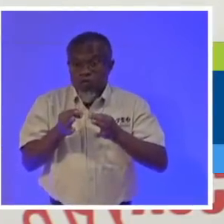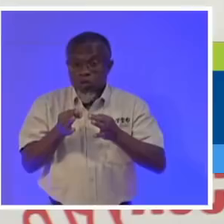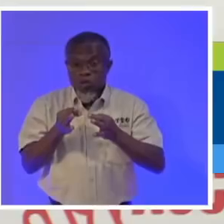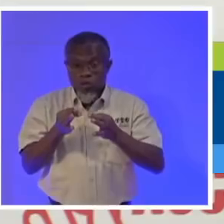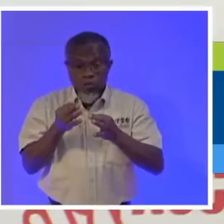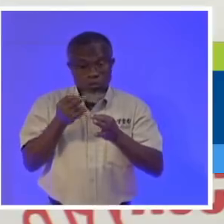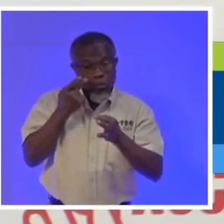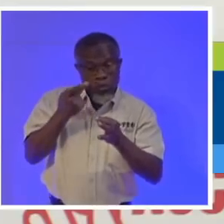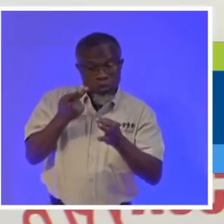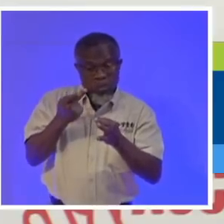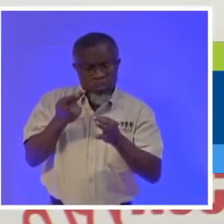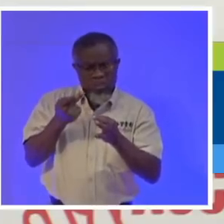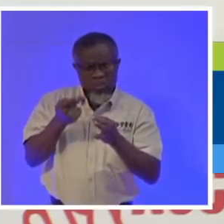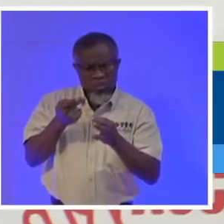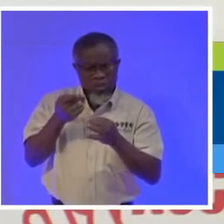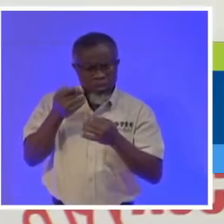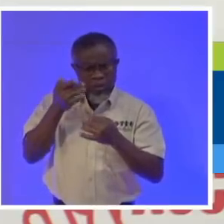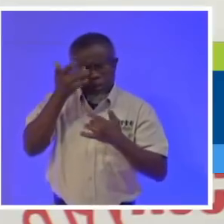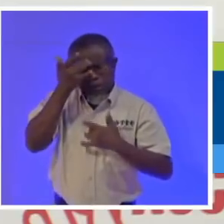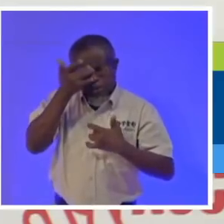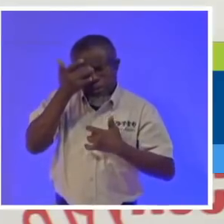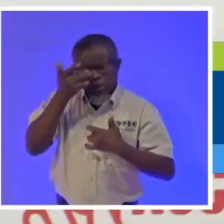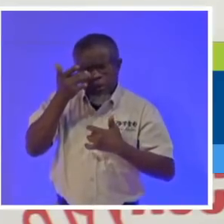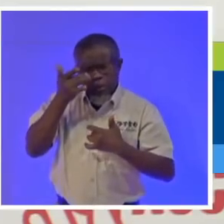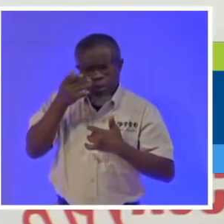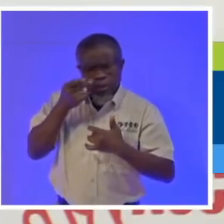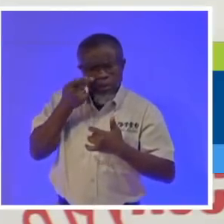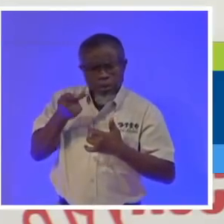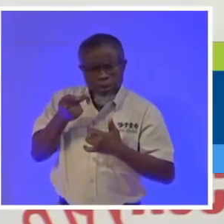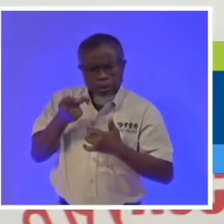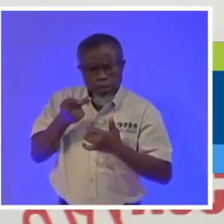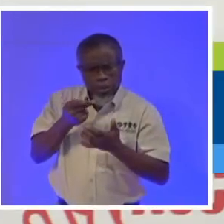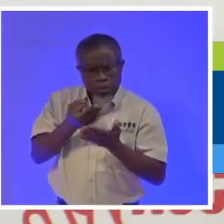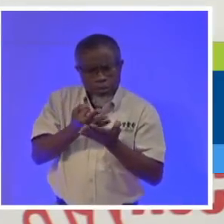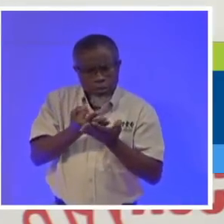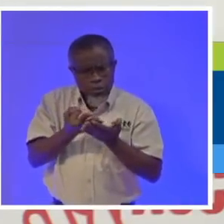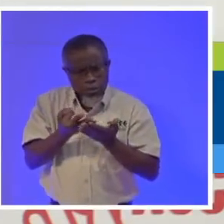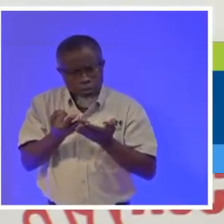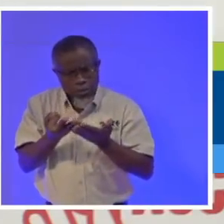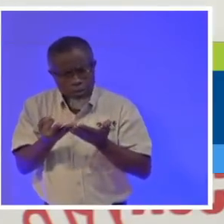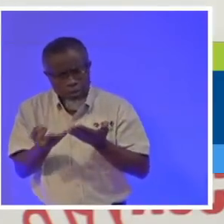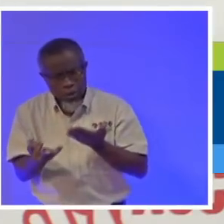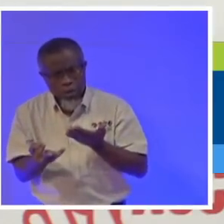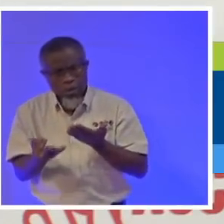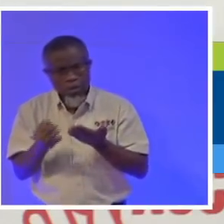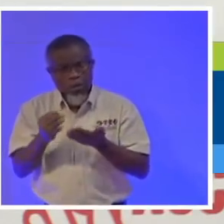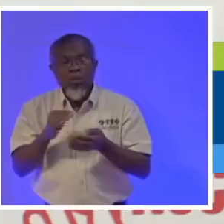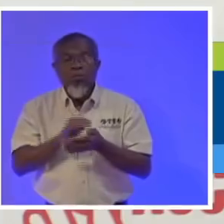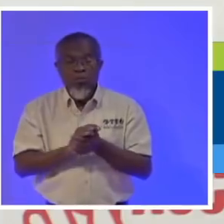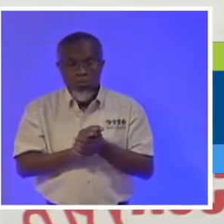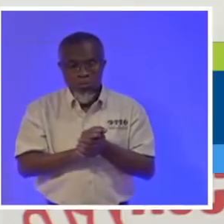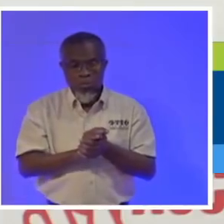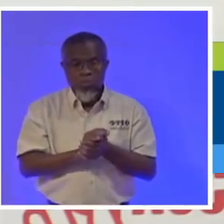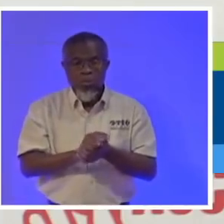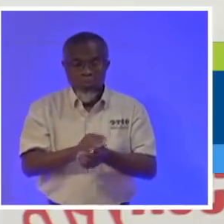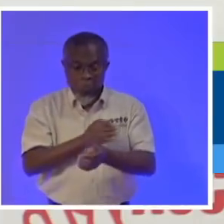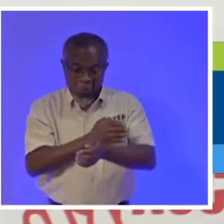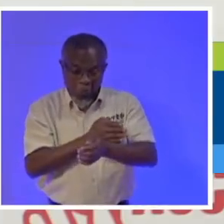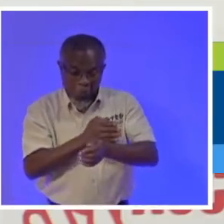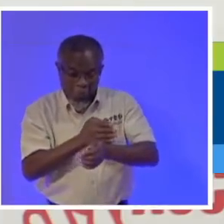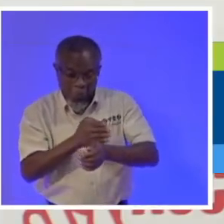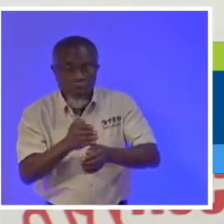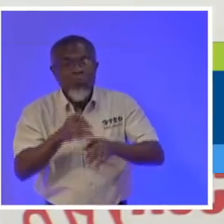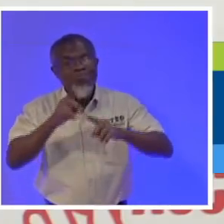deteriorating signs, deteriorating symptoms, with or without either a PCR or a rapid test, we would encourage you to seek healthcare where they